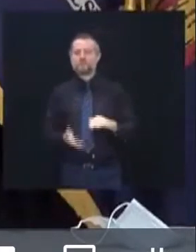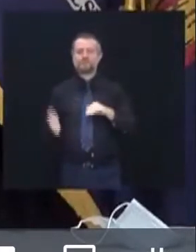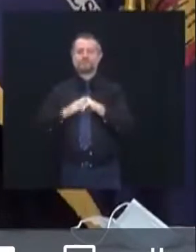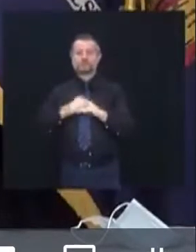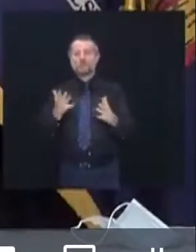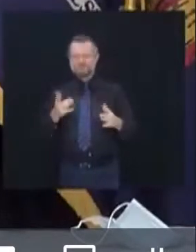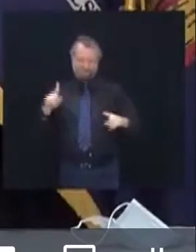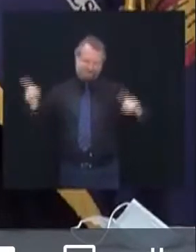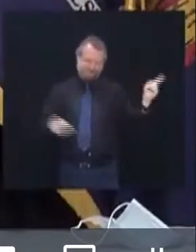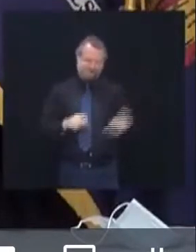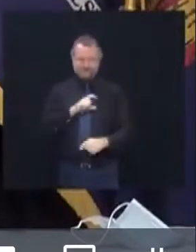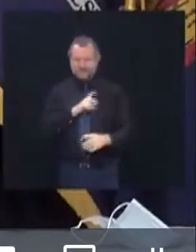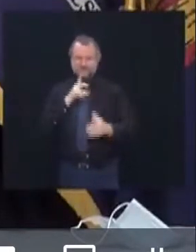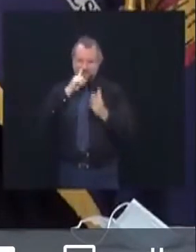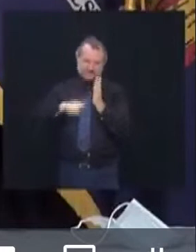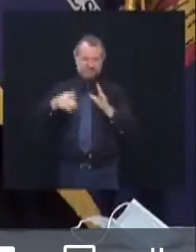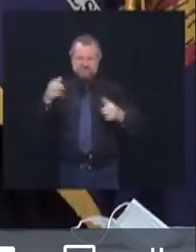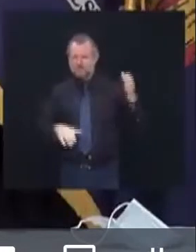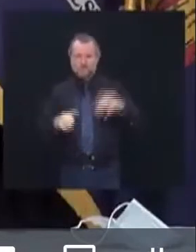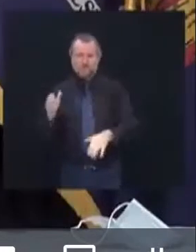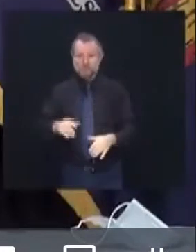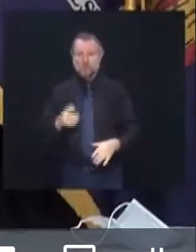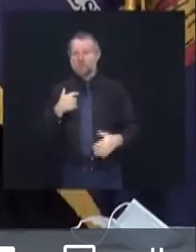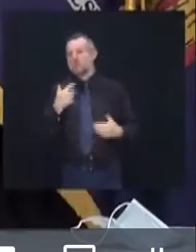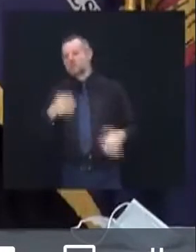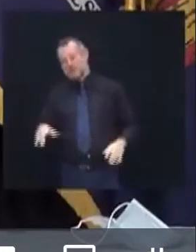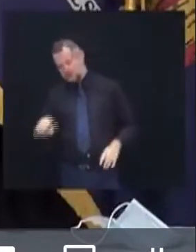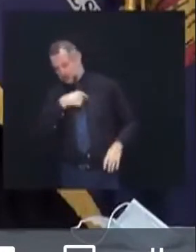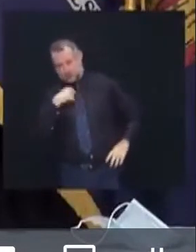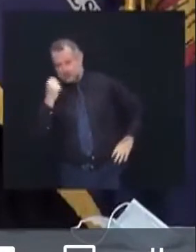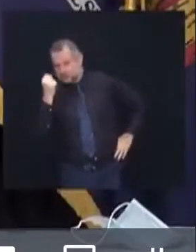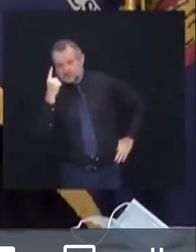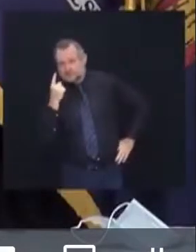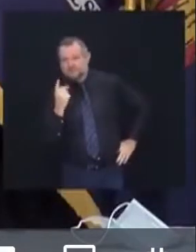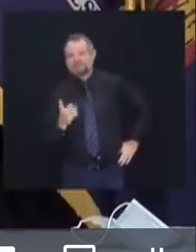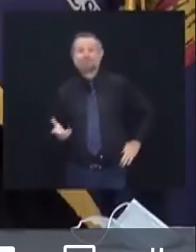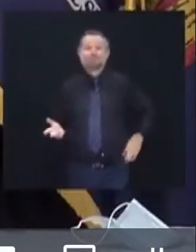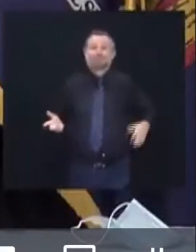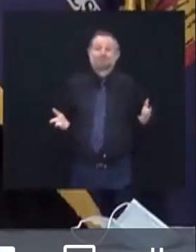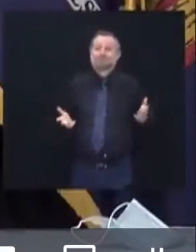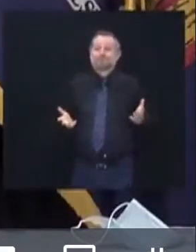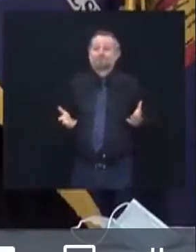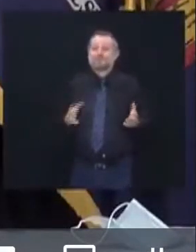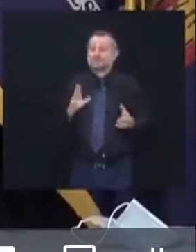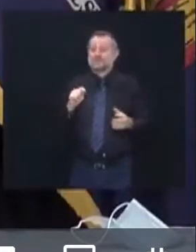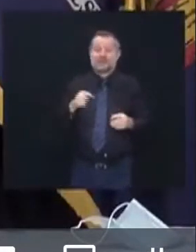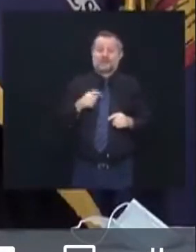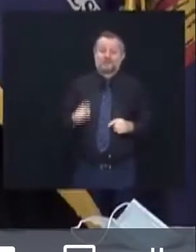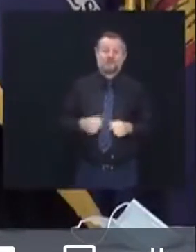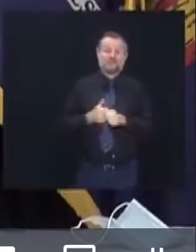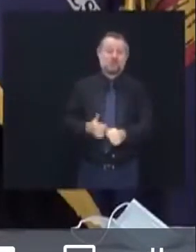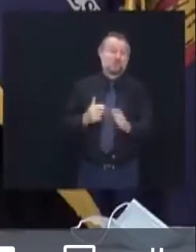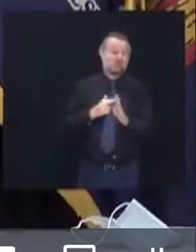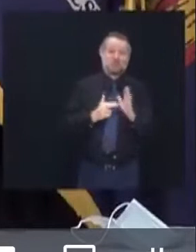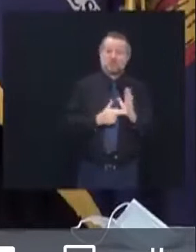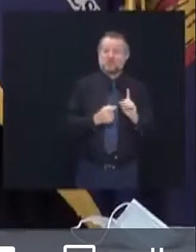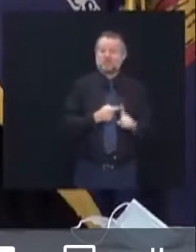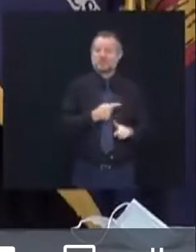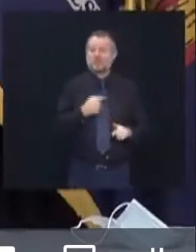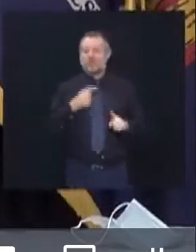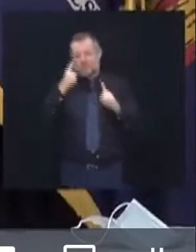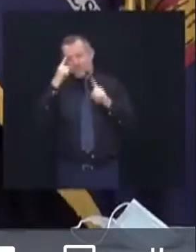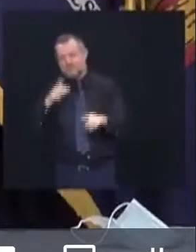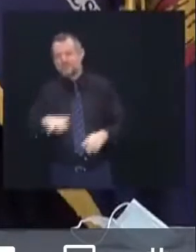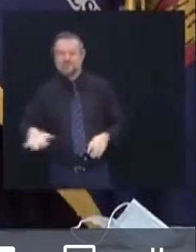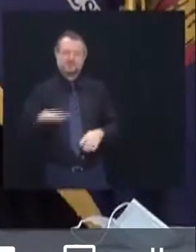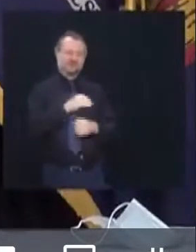I understand you don't want to do it. I don't want to do it either. But those are the rules to keep other people safe. So you have to